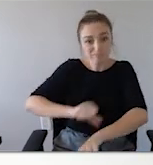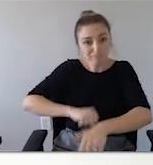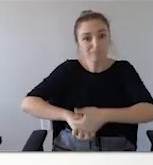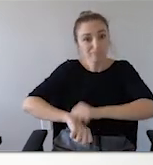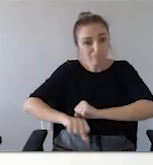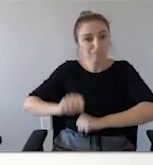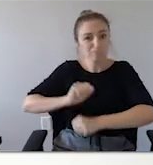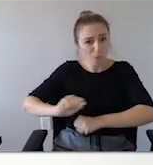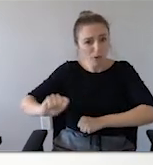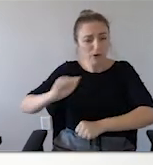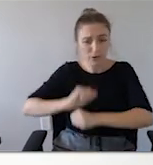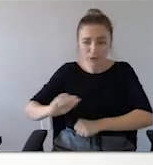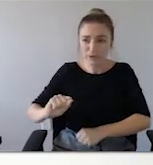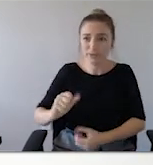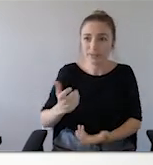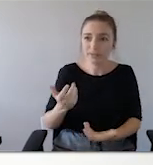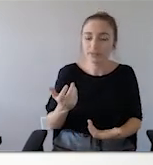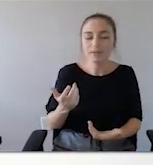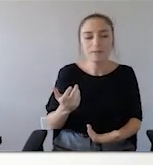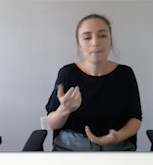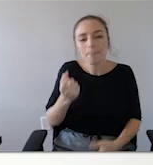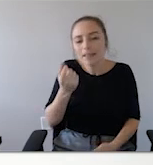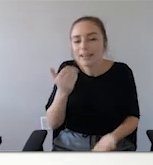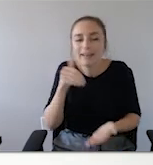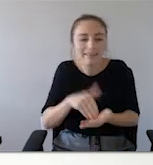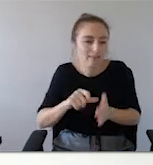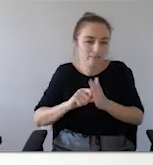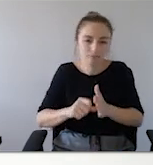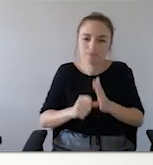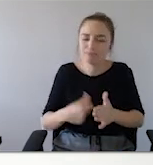I've been doing this long enough. Just this week,